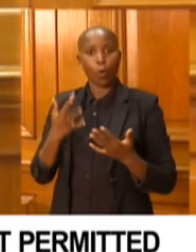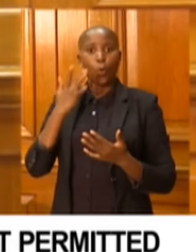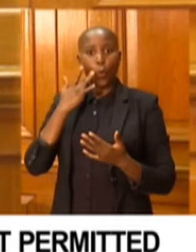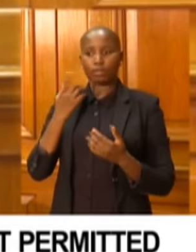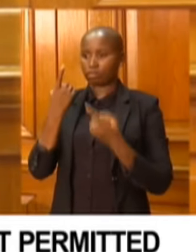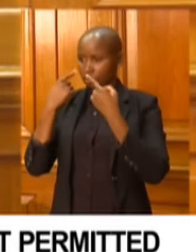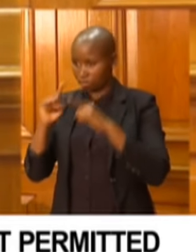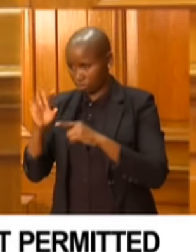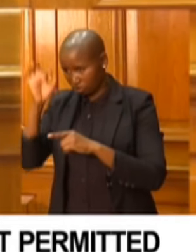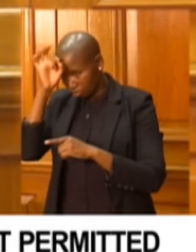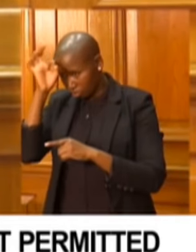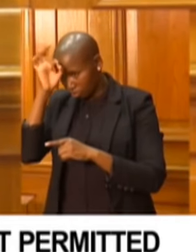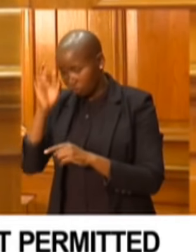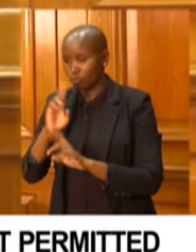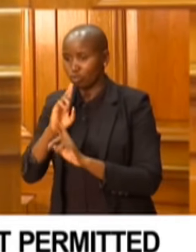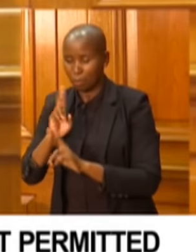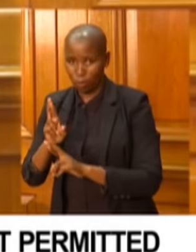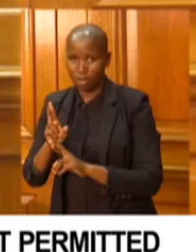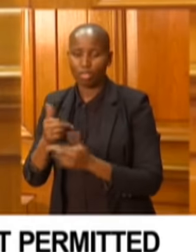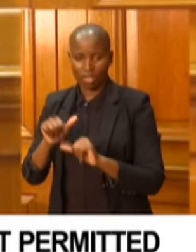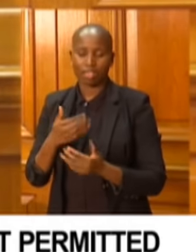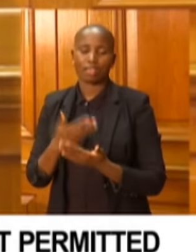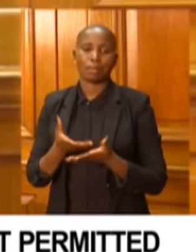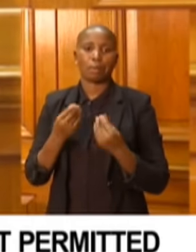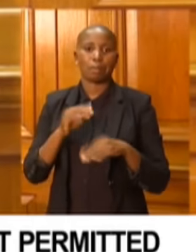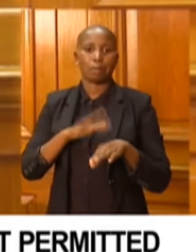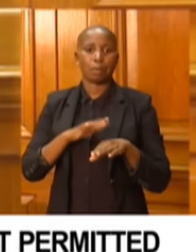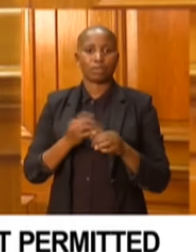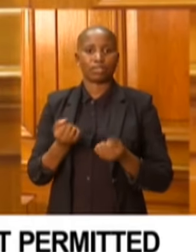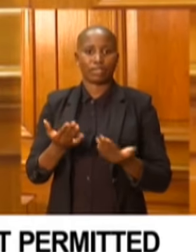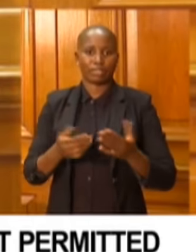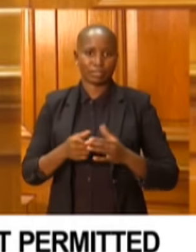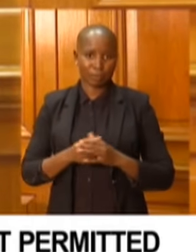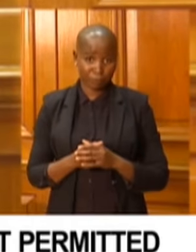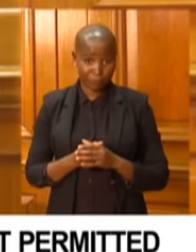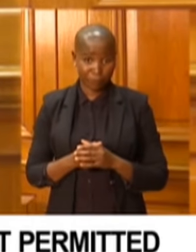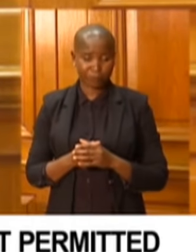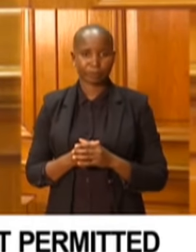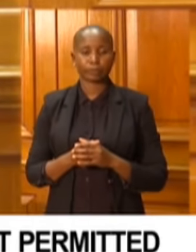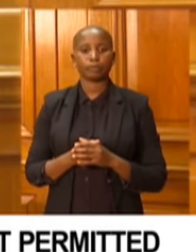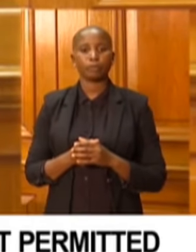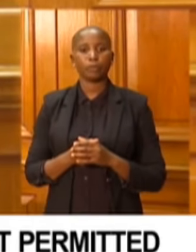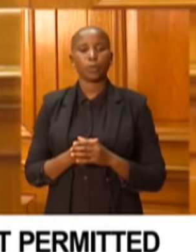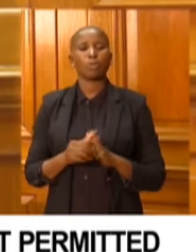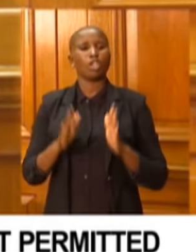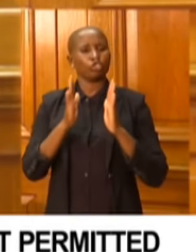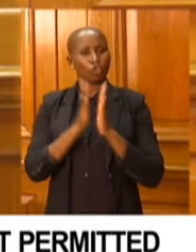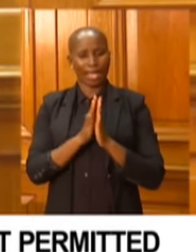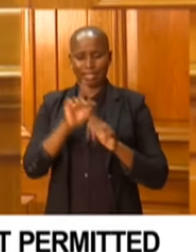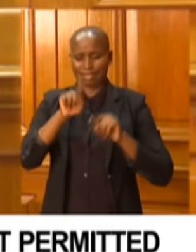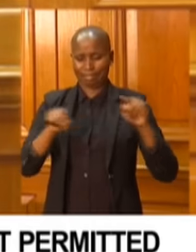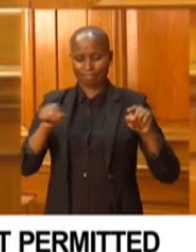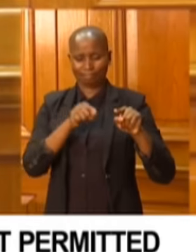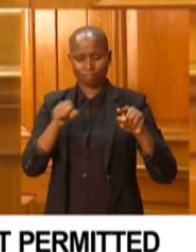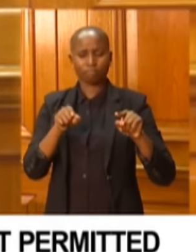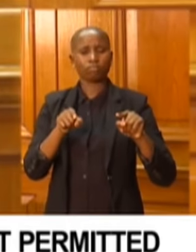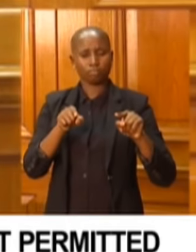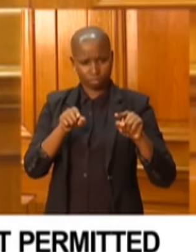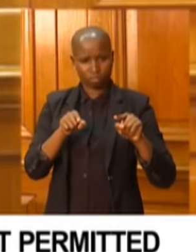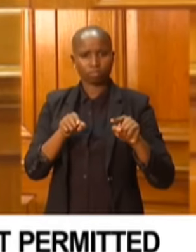are referred for further service. Faith activists are also trained to support women